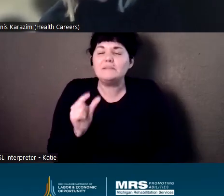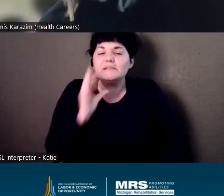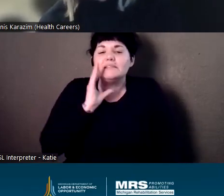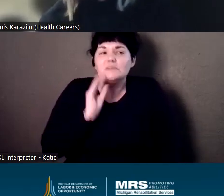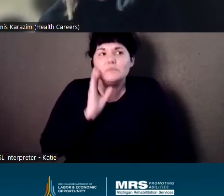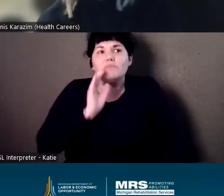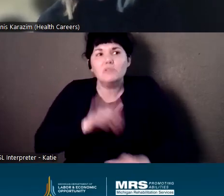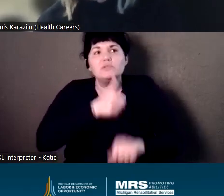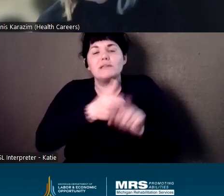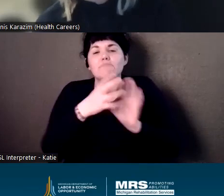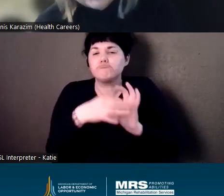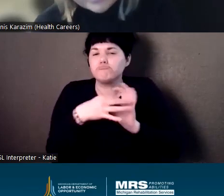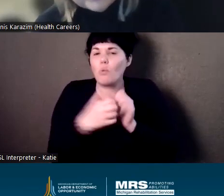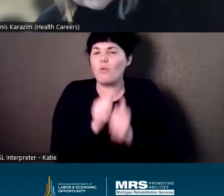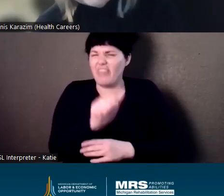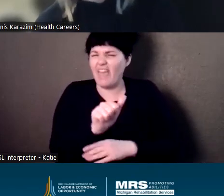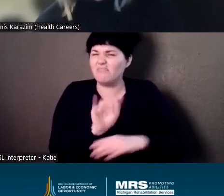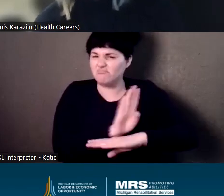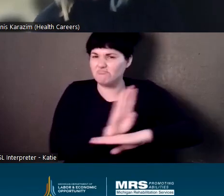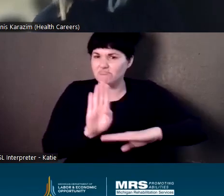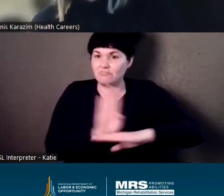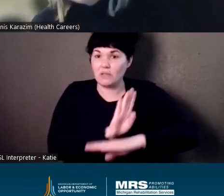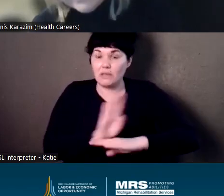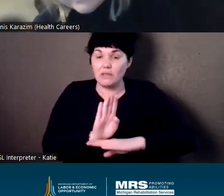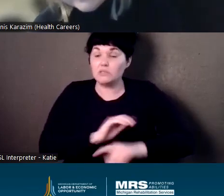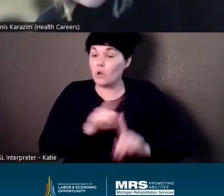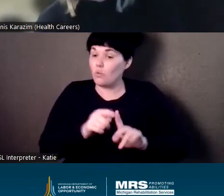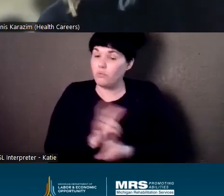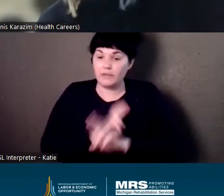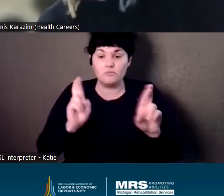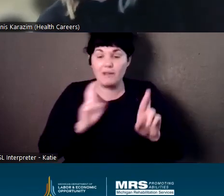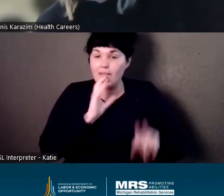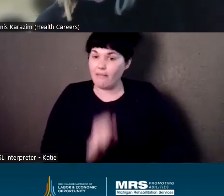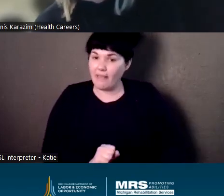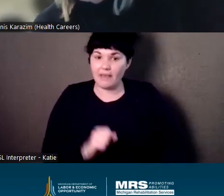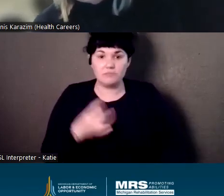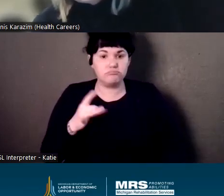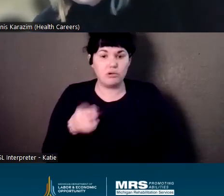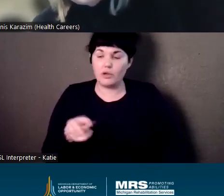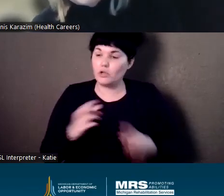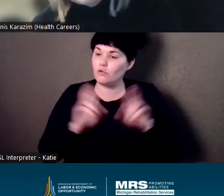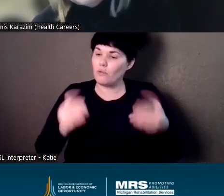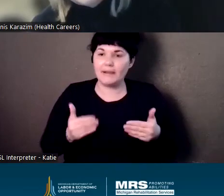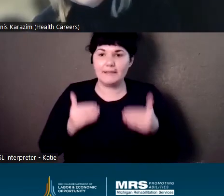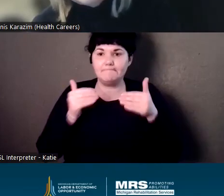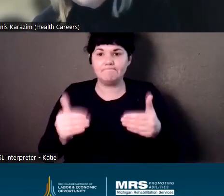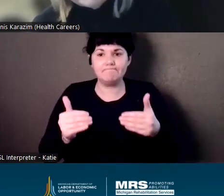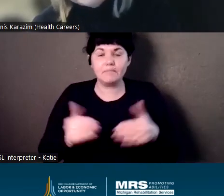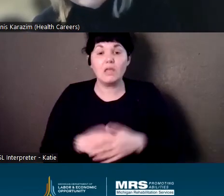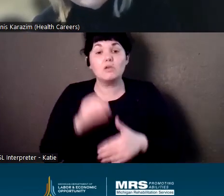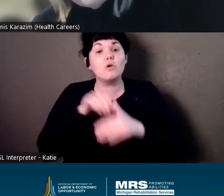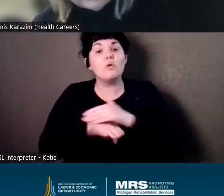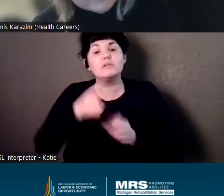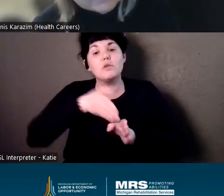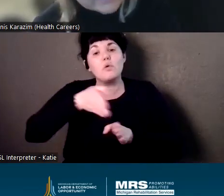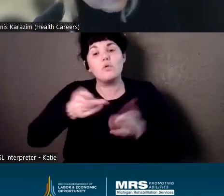that employer so that you're well positioned to advance into the career that you would like to advance